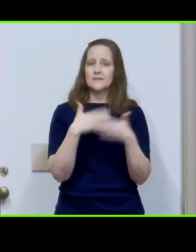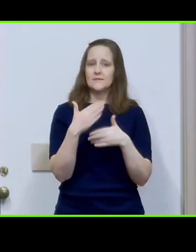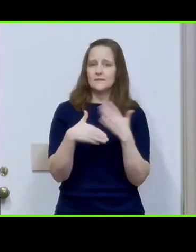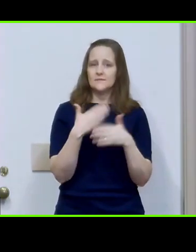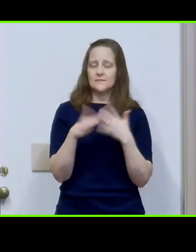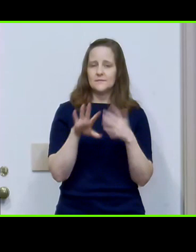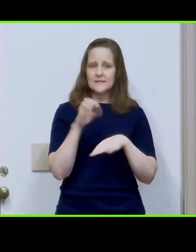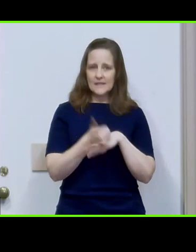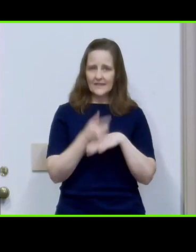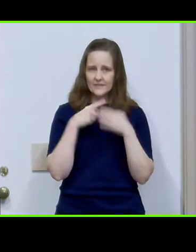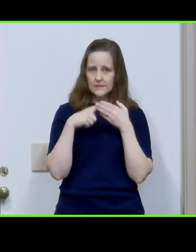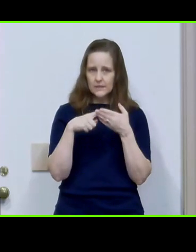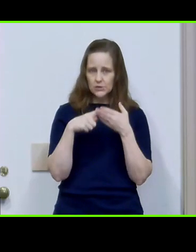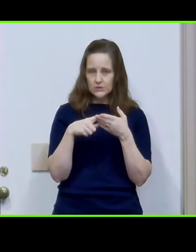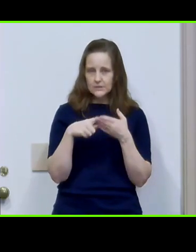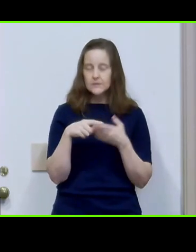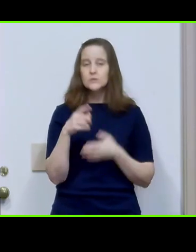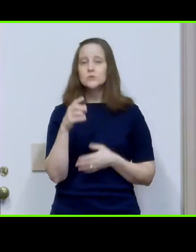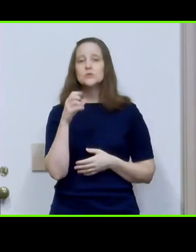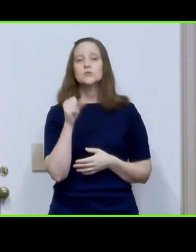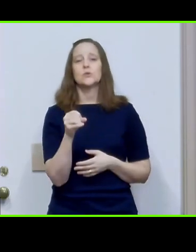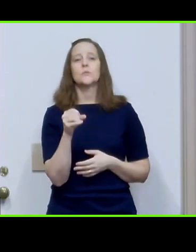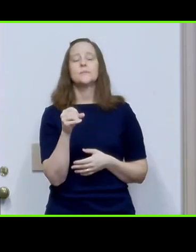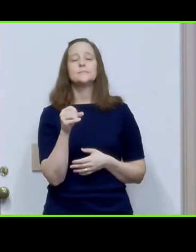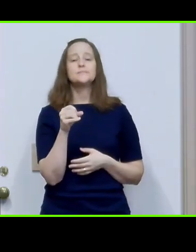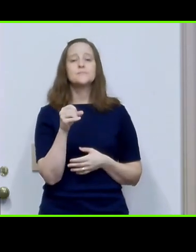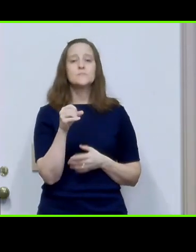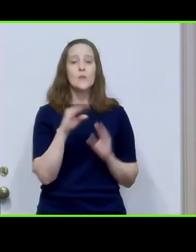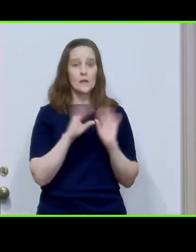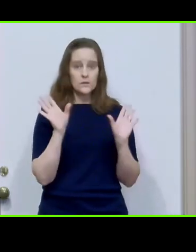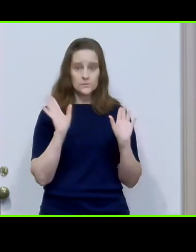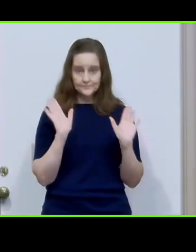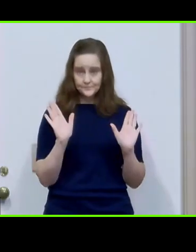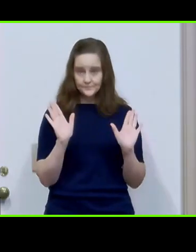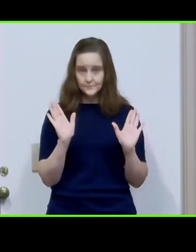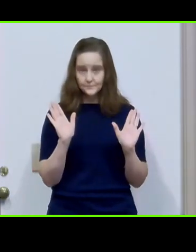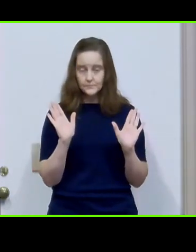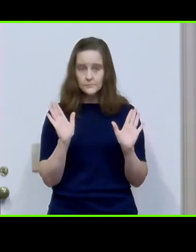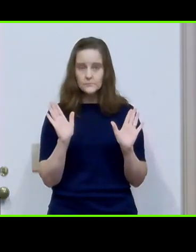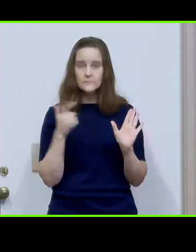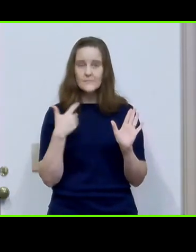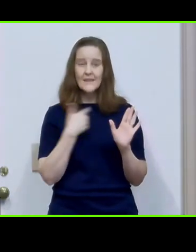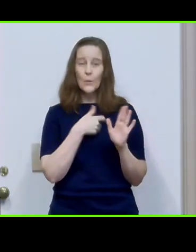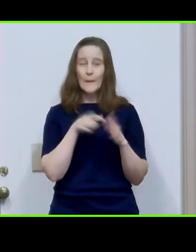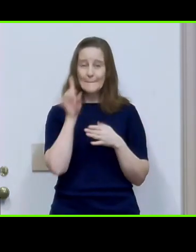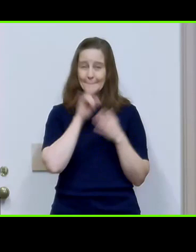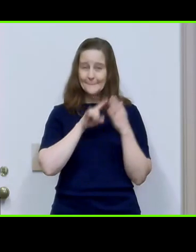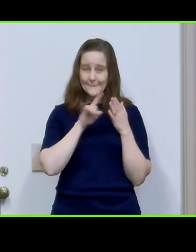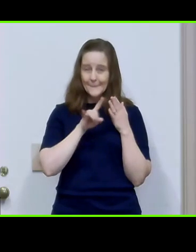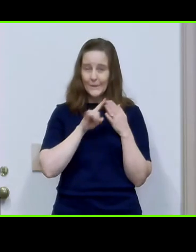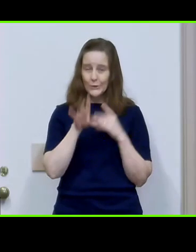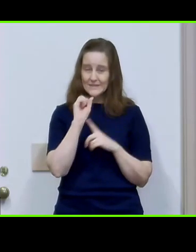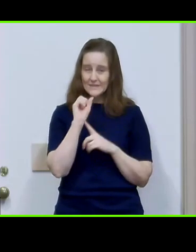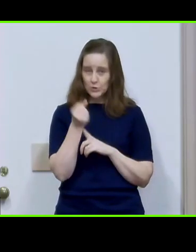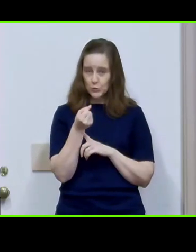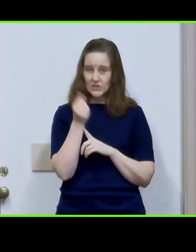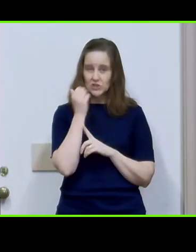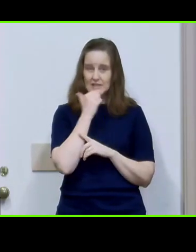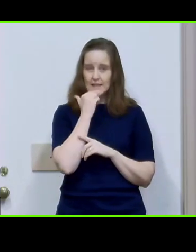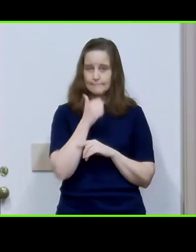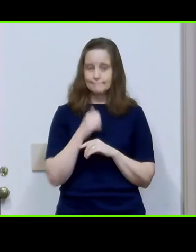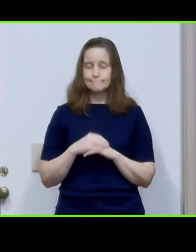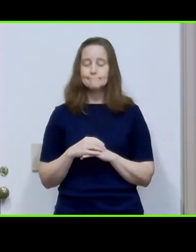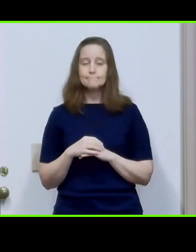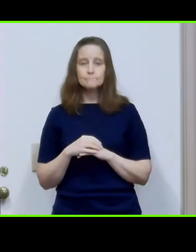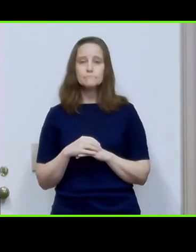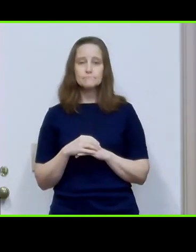set of discussions. So just to be clear, we monitor the situation daily.